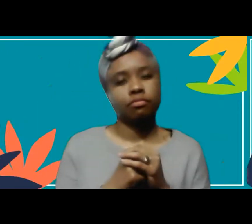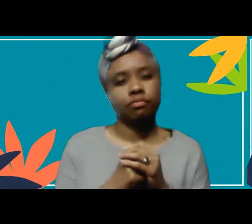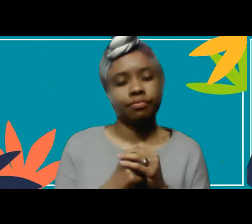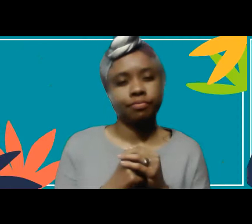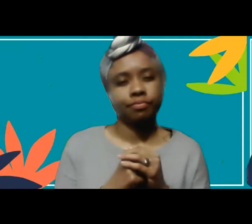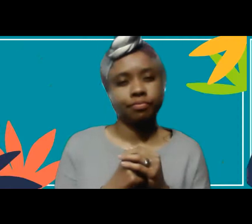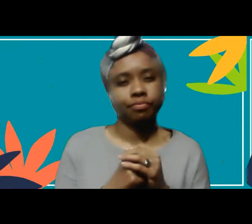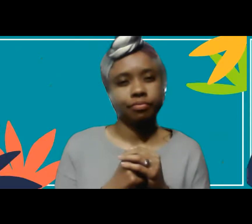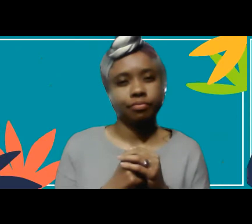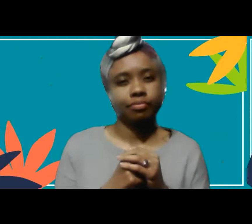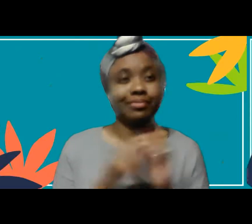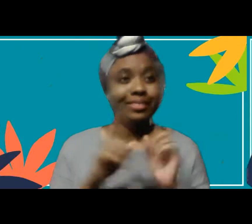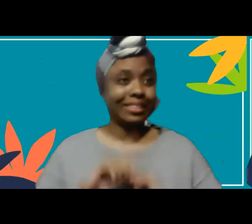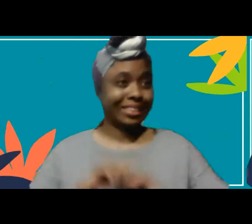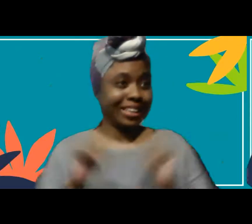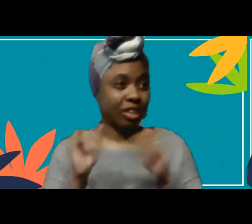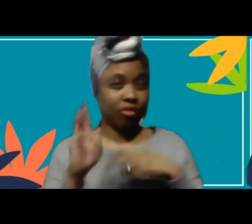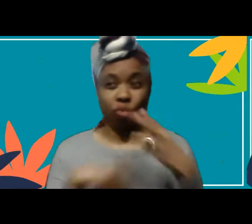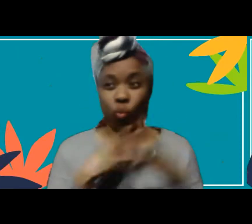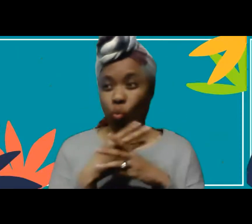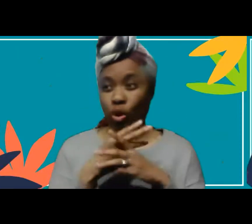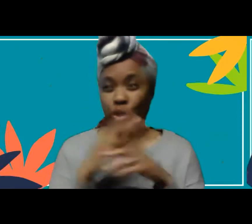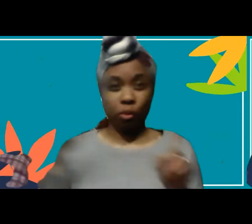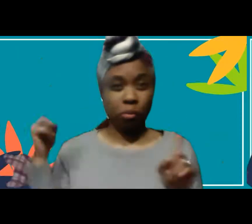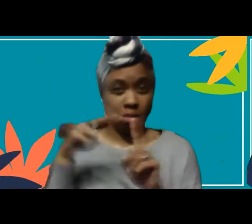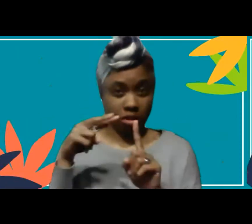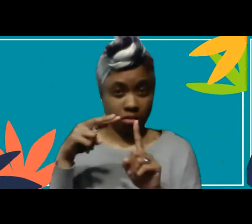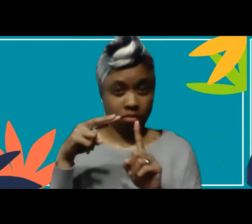a different worldview, right? So when we talk about